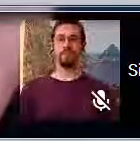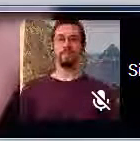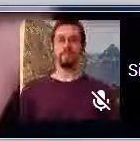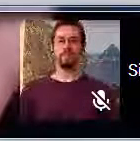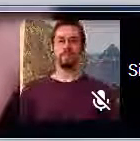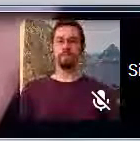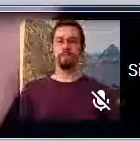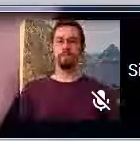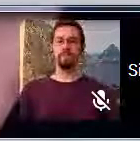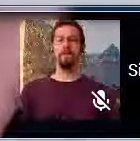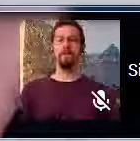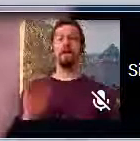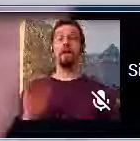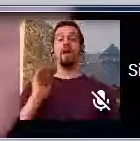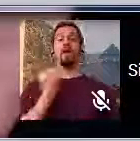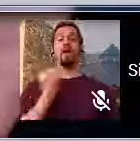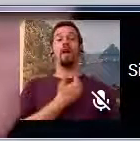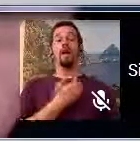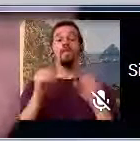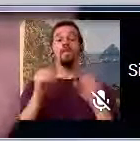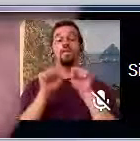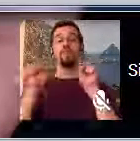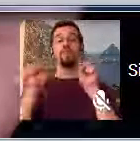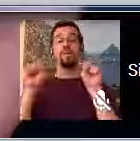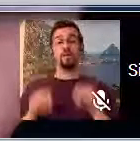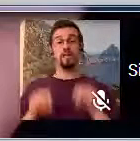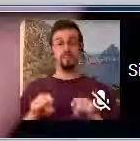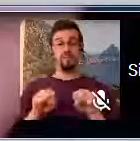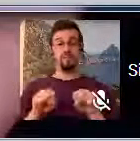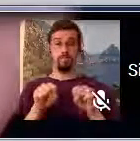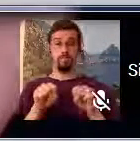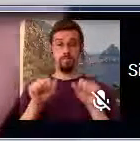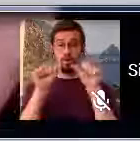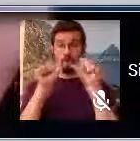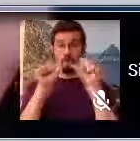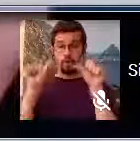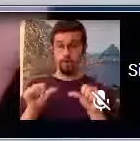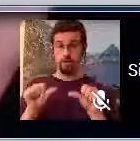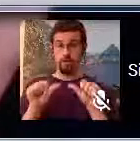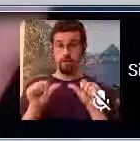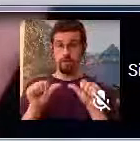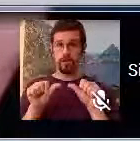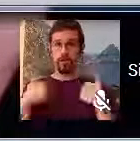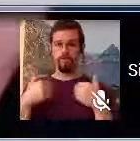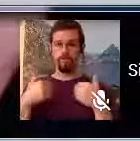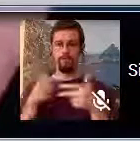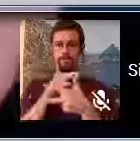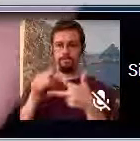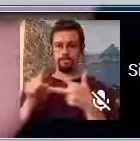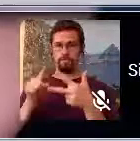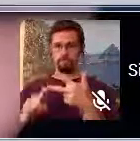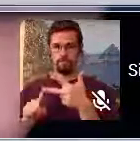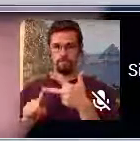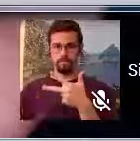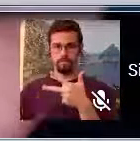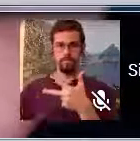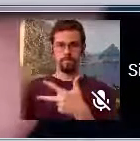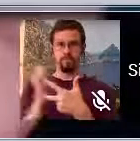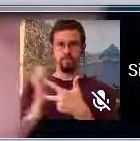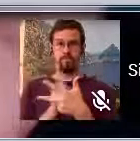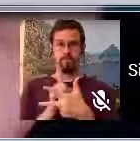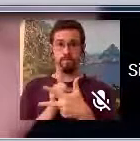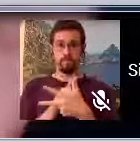Our system architecture is divided mainly into 3 parts. The first part